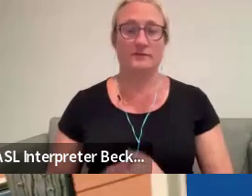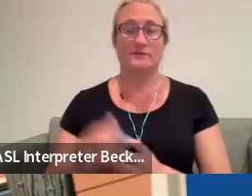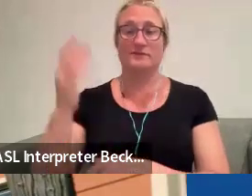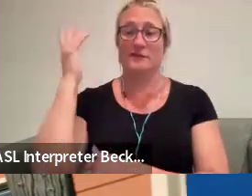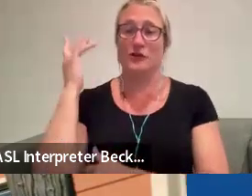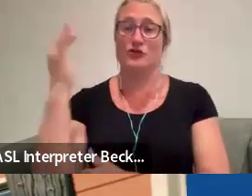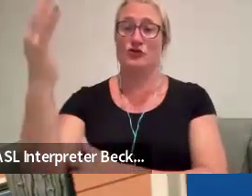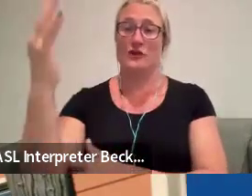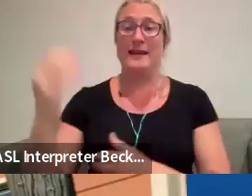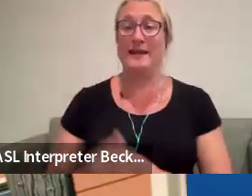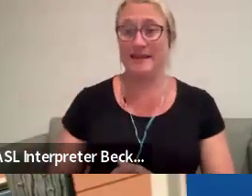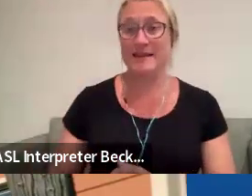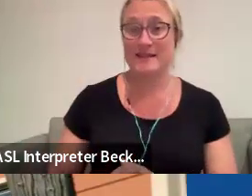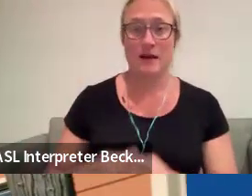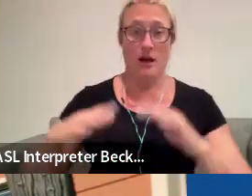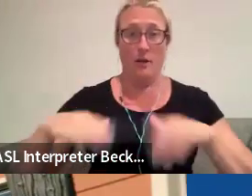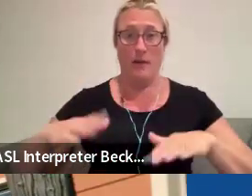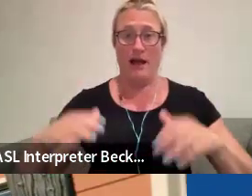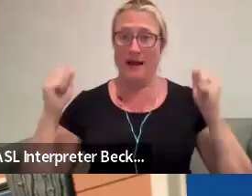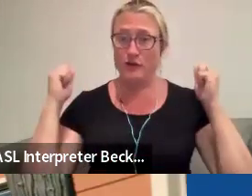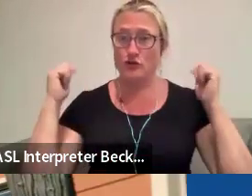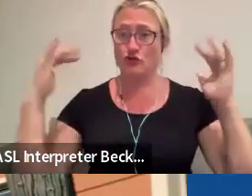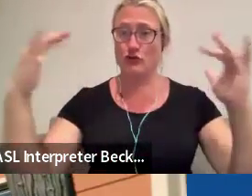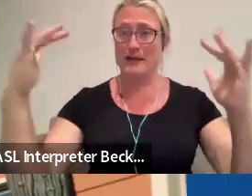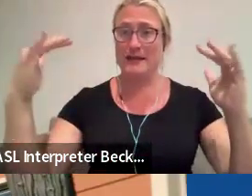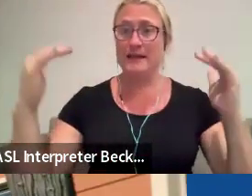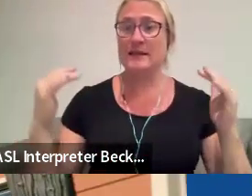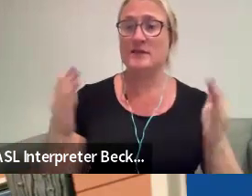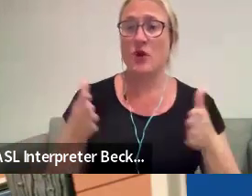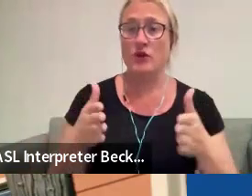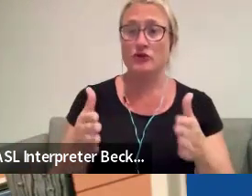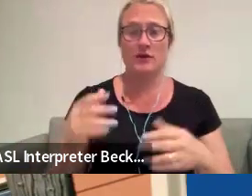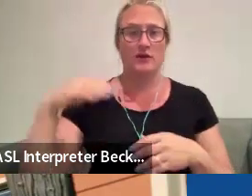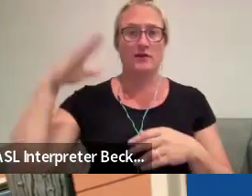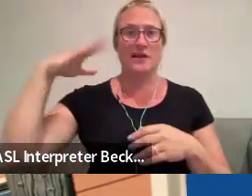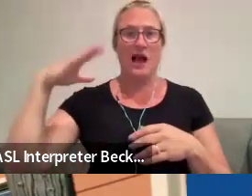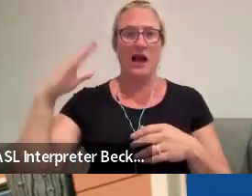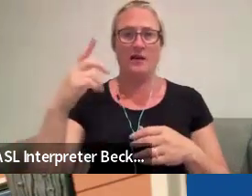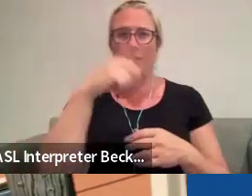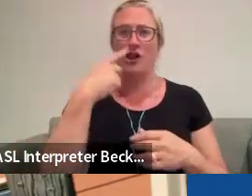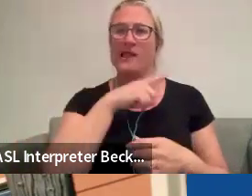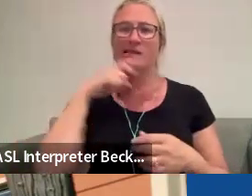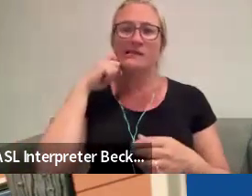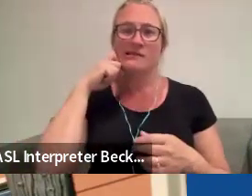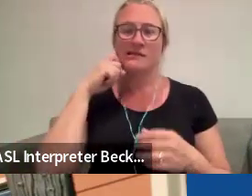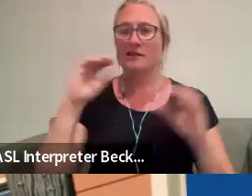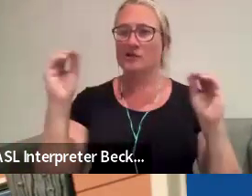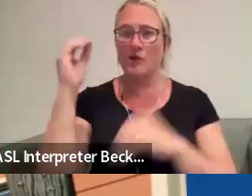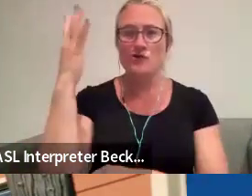Trees, yeah. So the bottom one has trees on both sides of the street. The top one is more of a desert. There's no trees